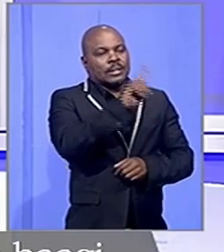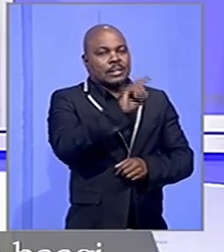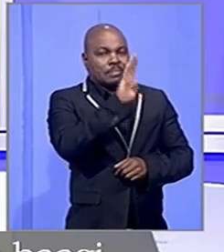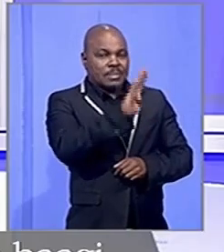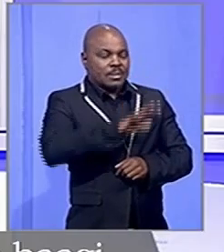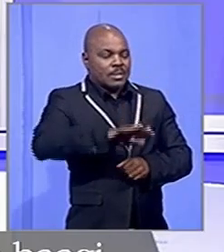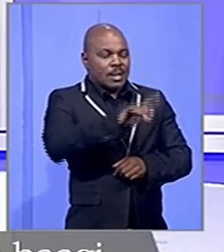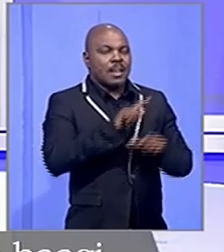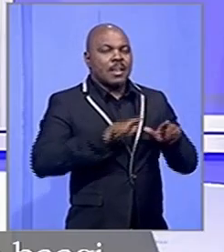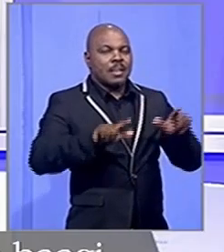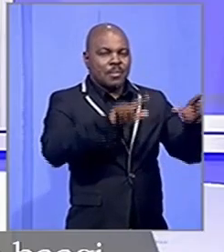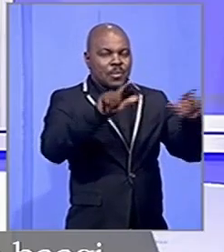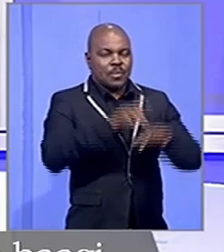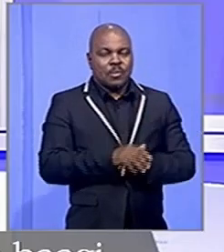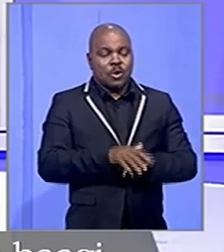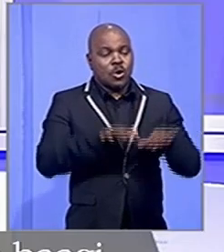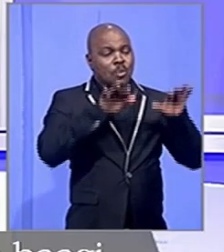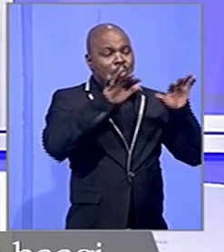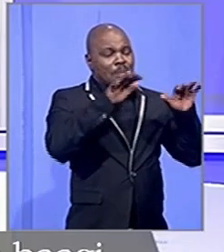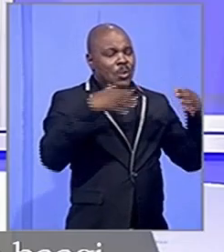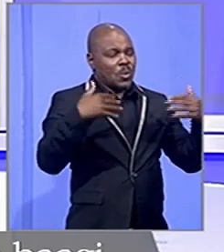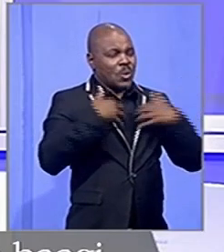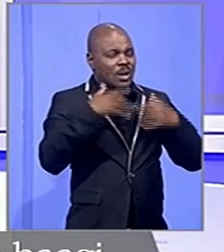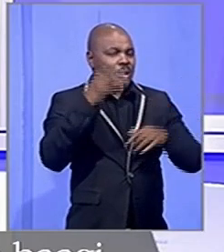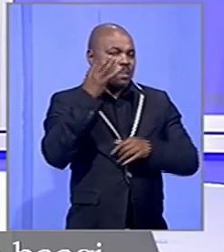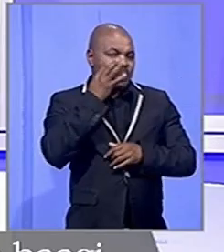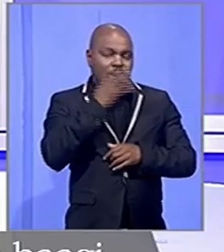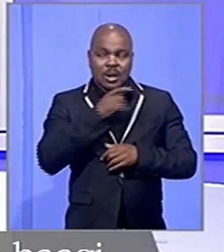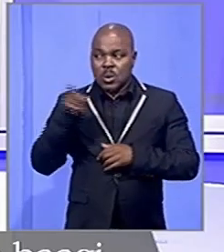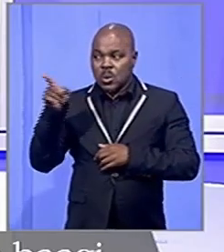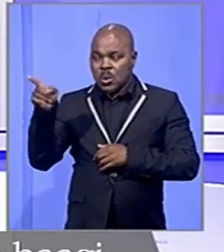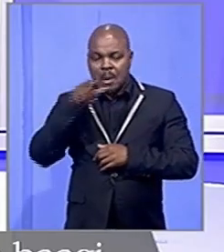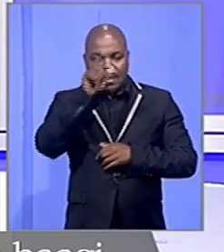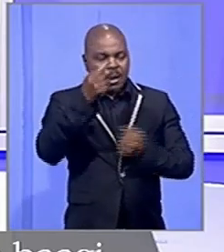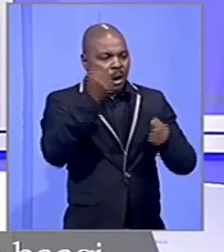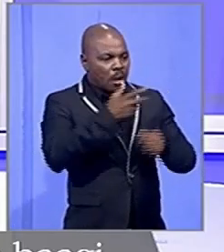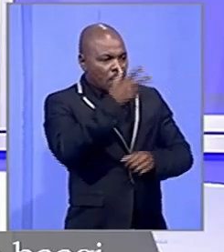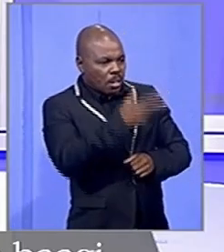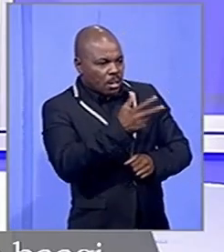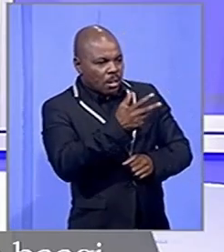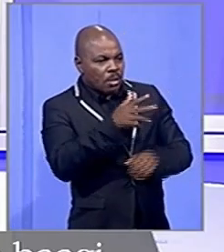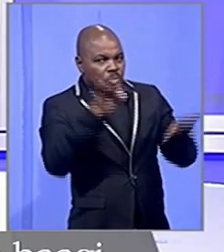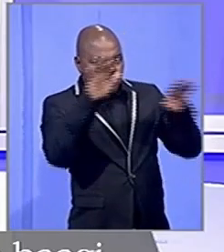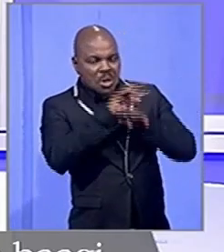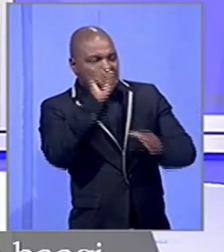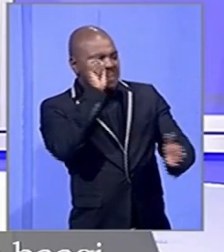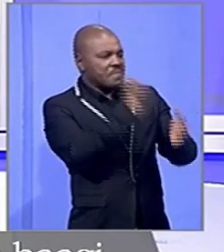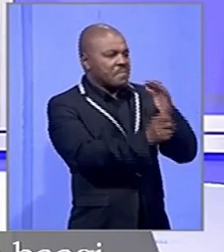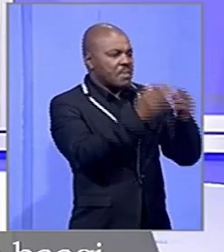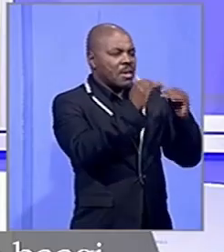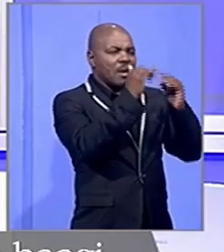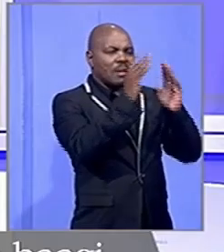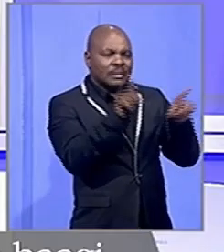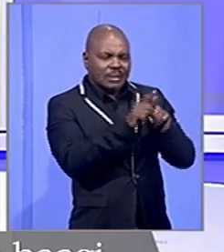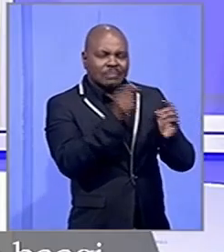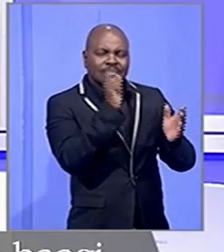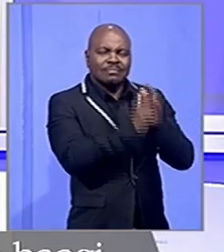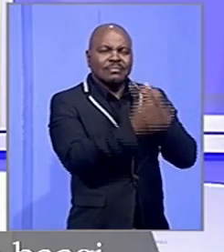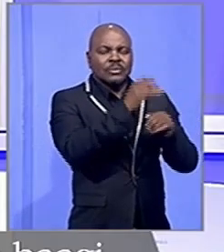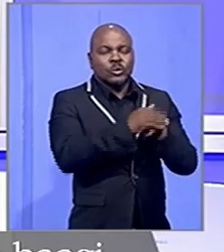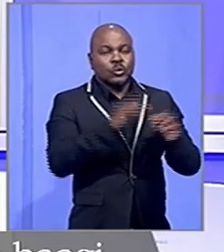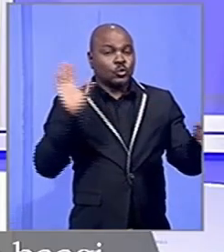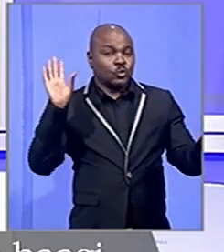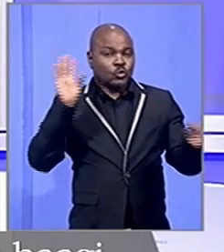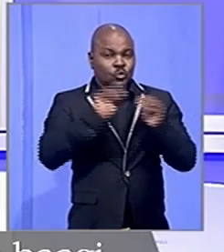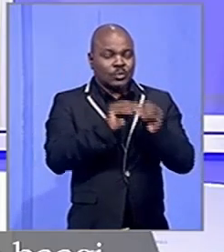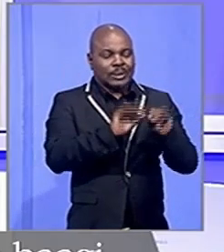ba ba tshwenyegileng ba re motho yo o tota dijanaga tse di emisitsweng le matlo bosigo. Go fitla ga jana go fisitswe dijanaga di le